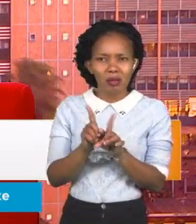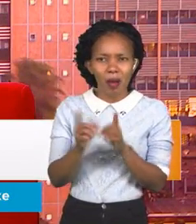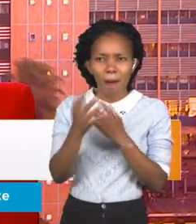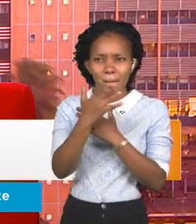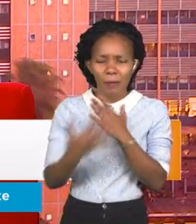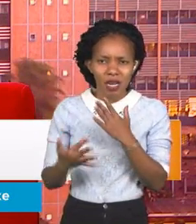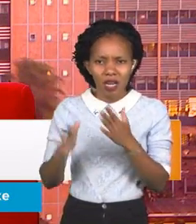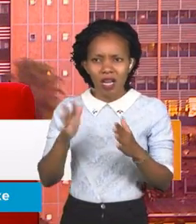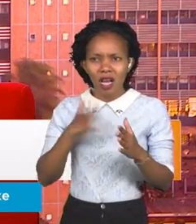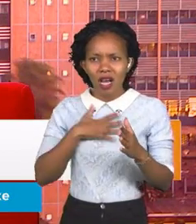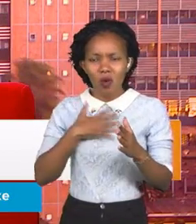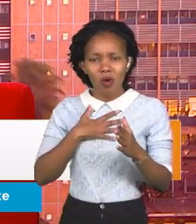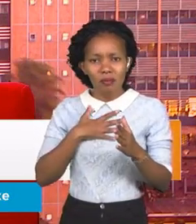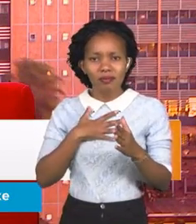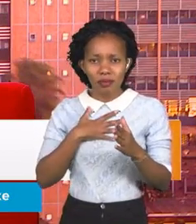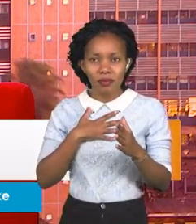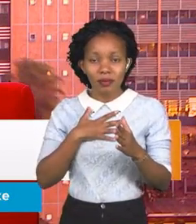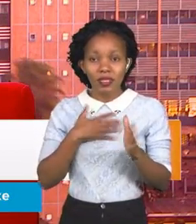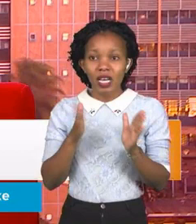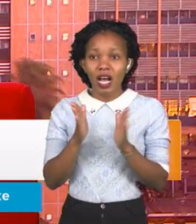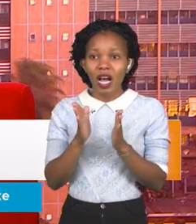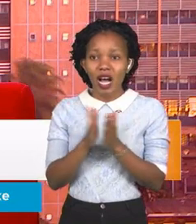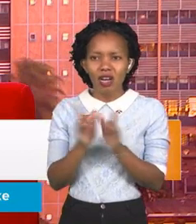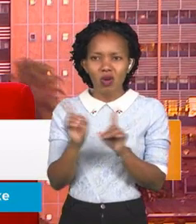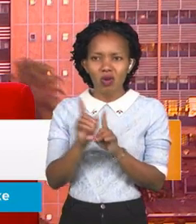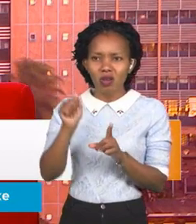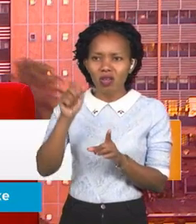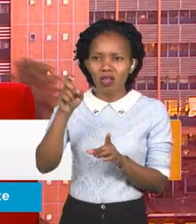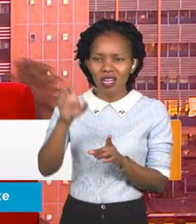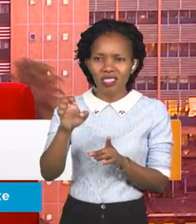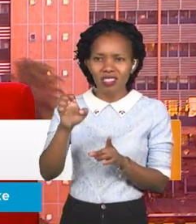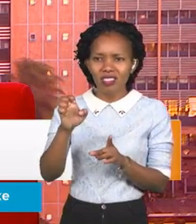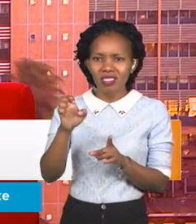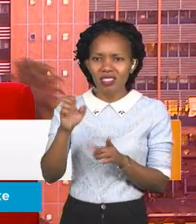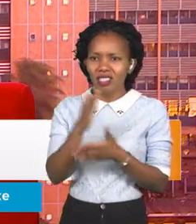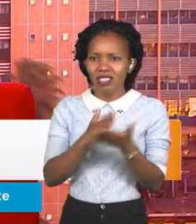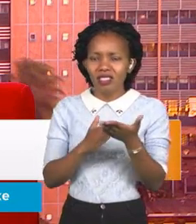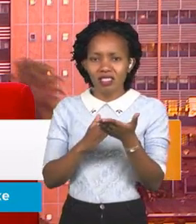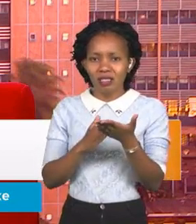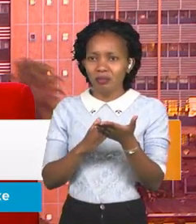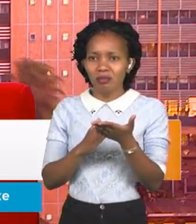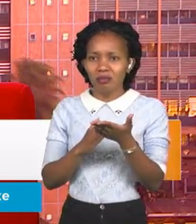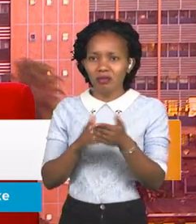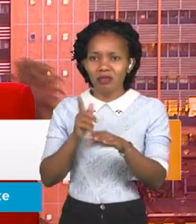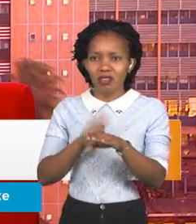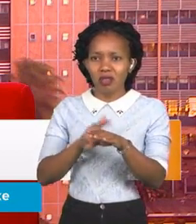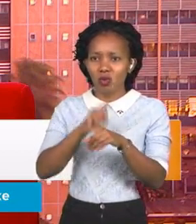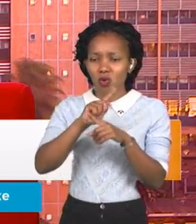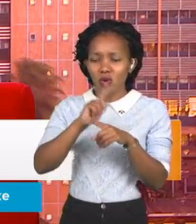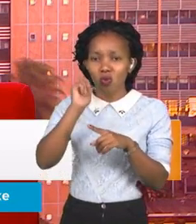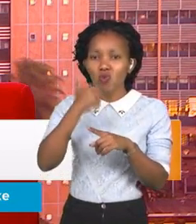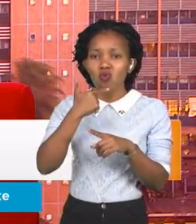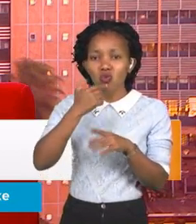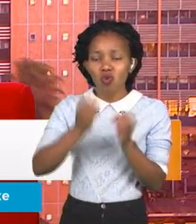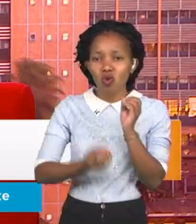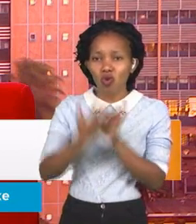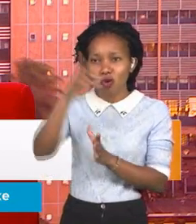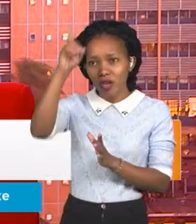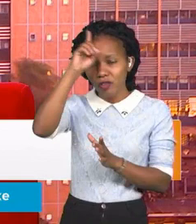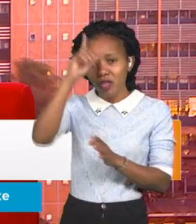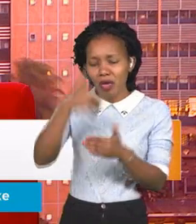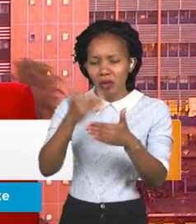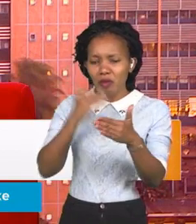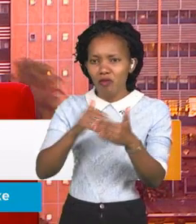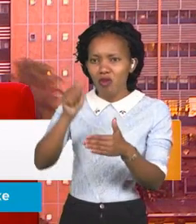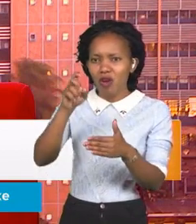so easy to dig into. Yeah, yeah. It, and an axe is not that sharp. Yeah. Sometimes blunt. For us who grew up in the villages, we know by the time an